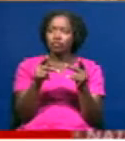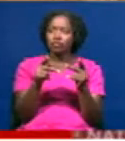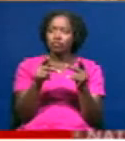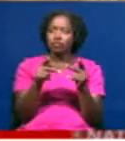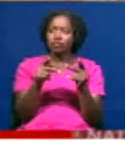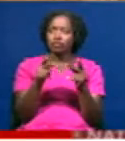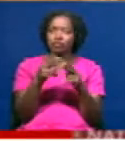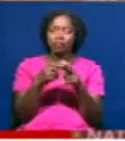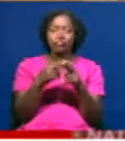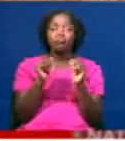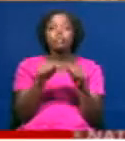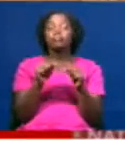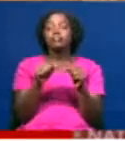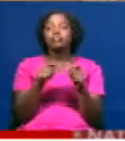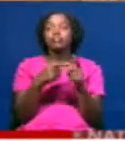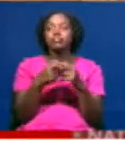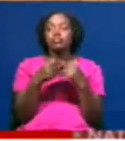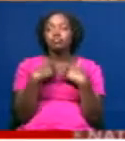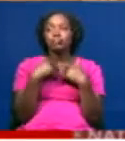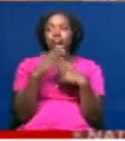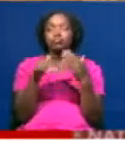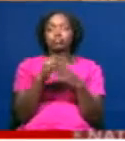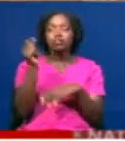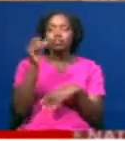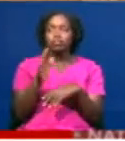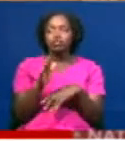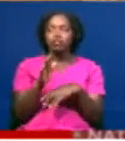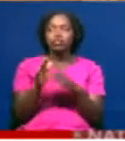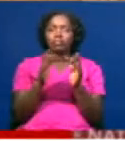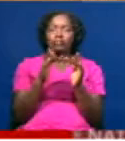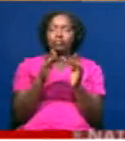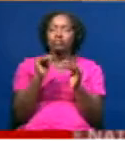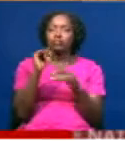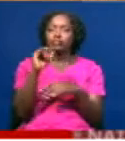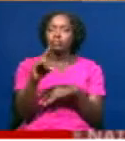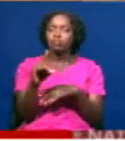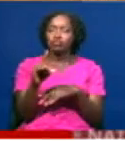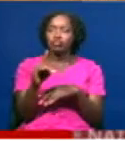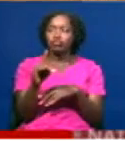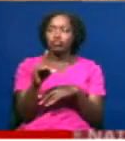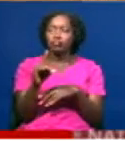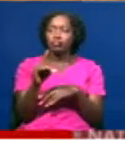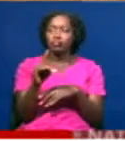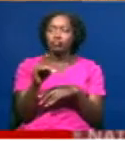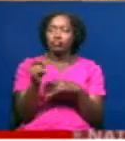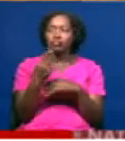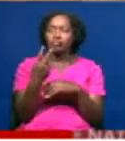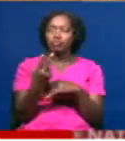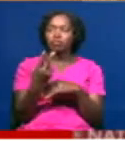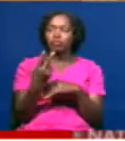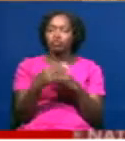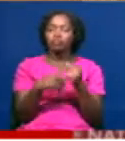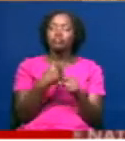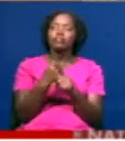as soon as possible, we should have all Kenyans having a digital identity by February next